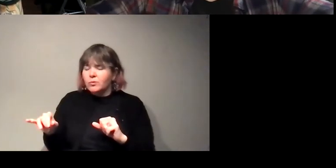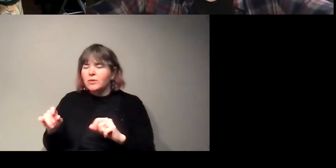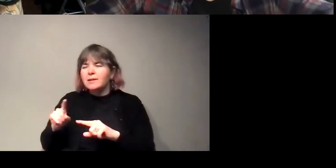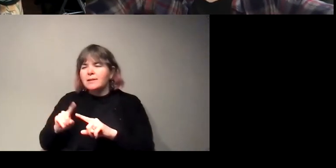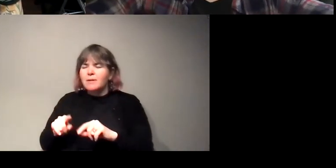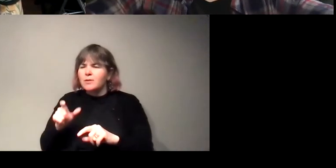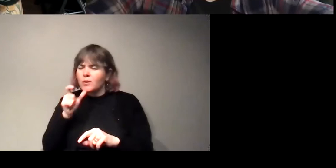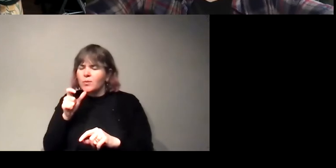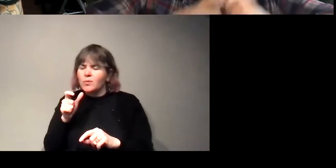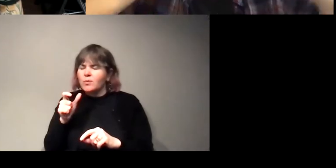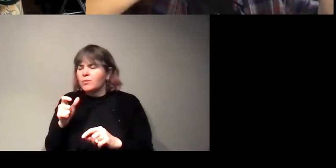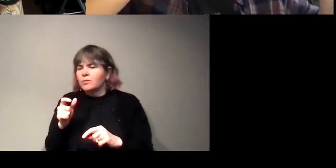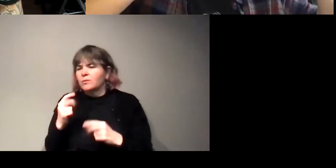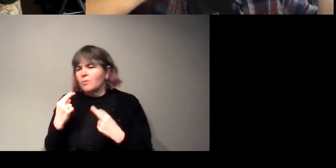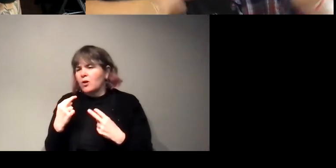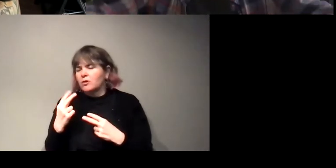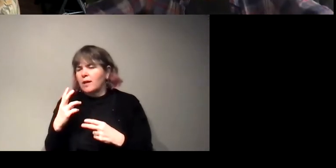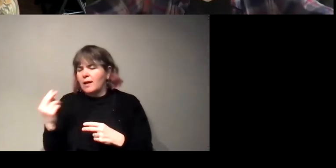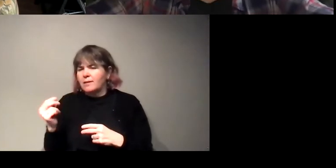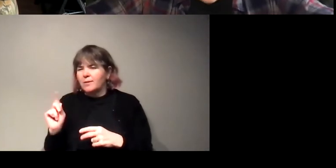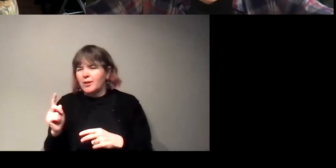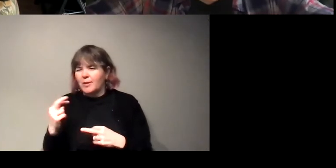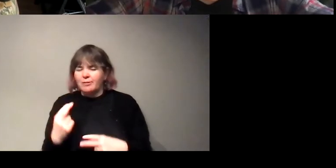like the audience and the venue kind of.